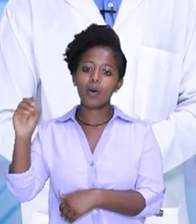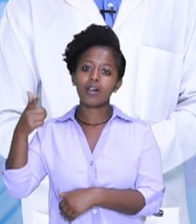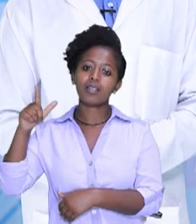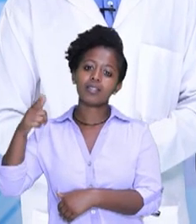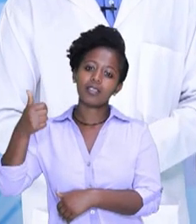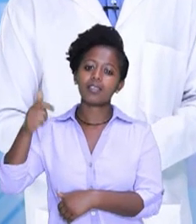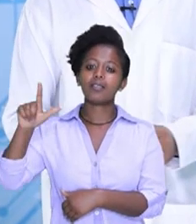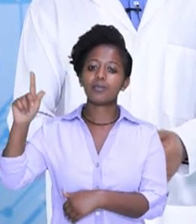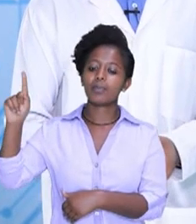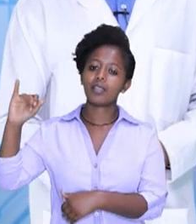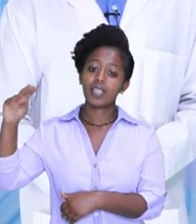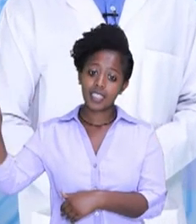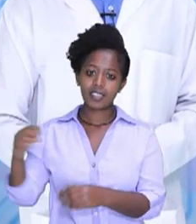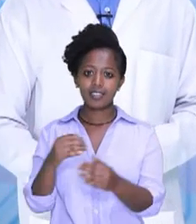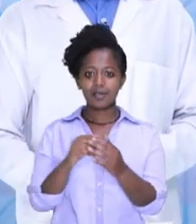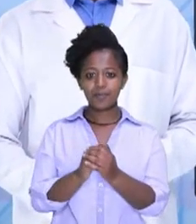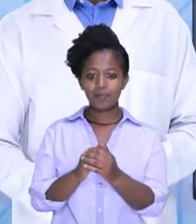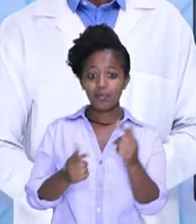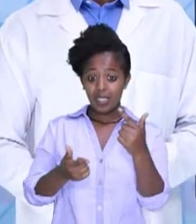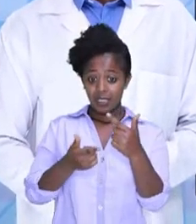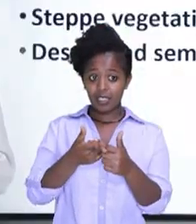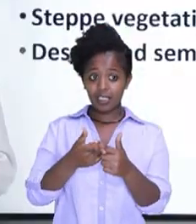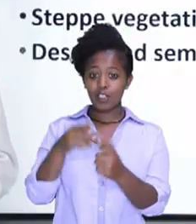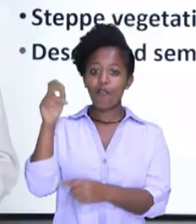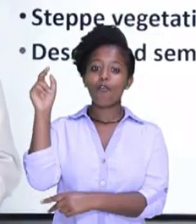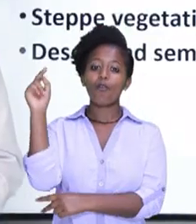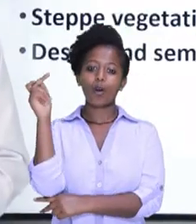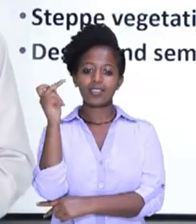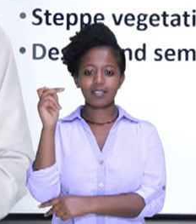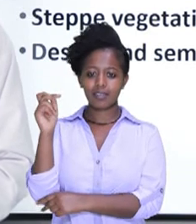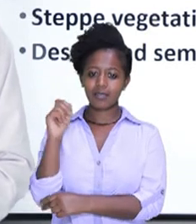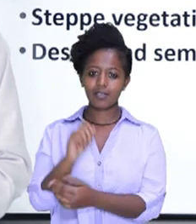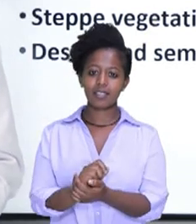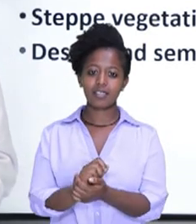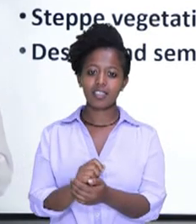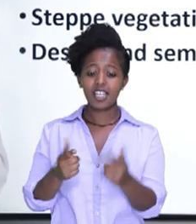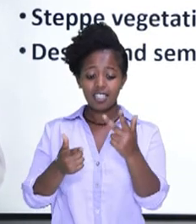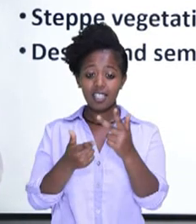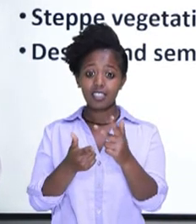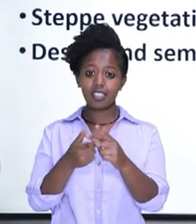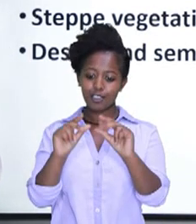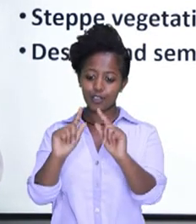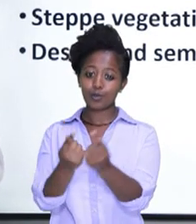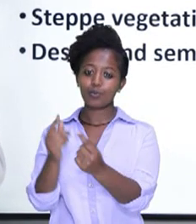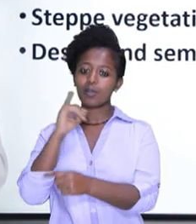vegetation. The second group is forest. The third group